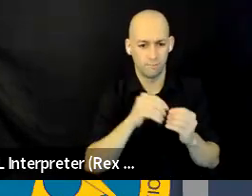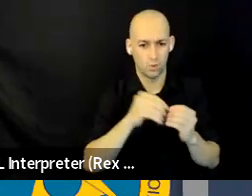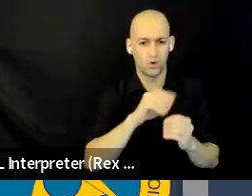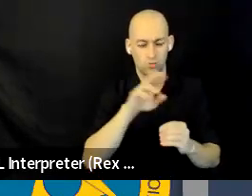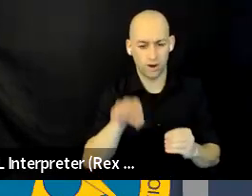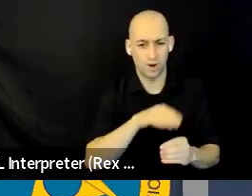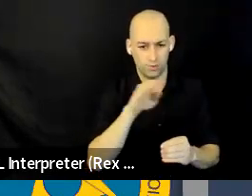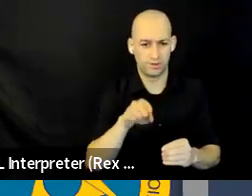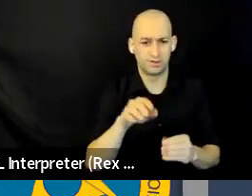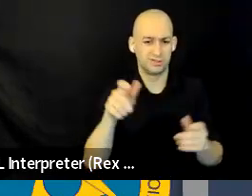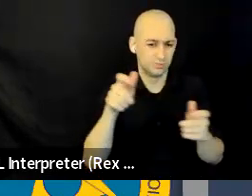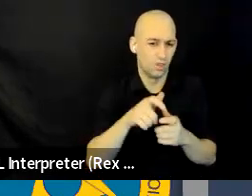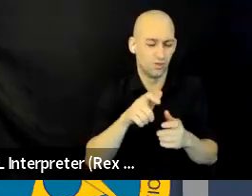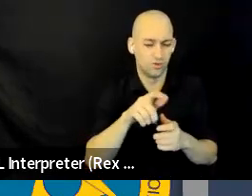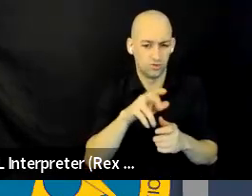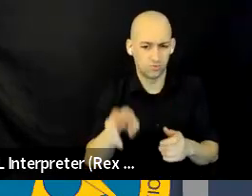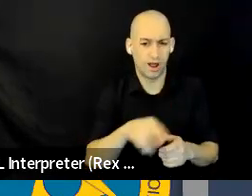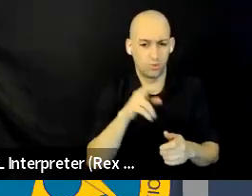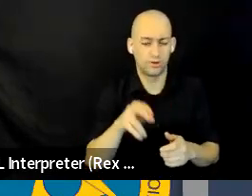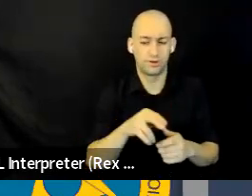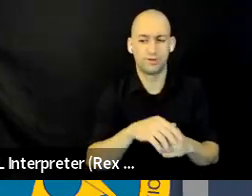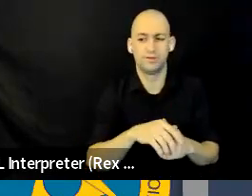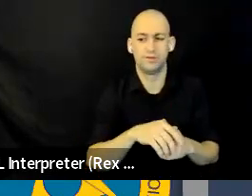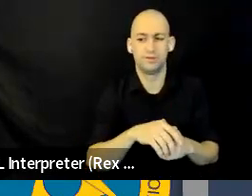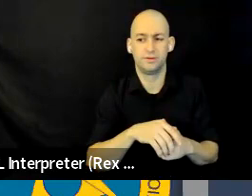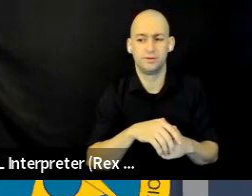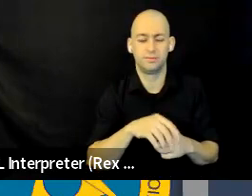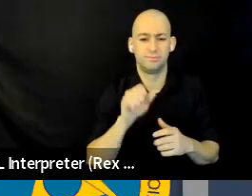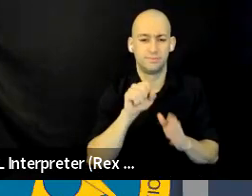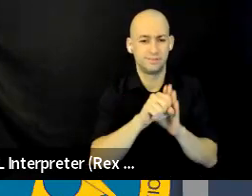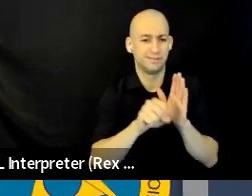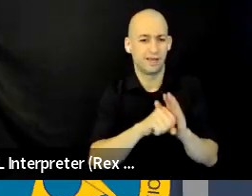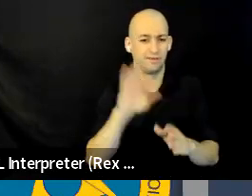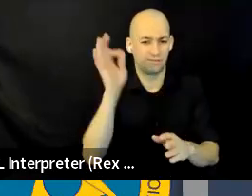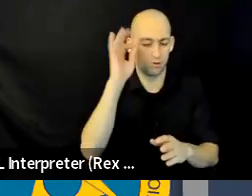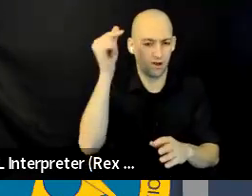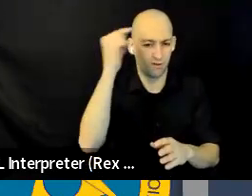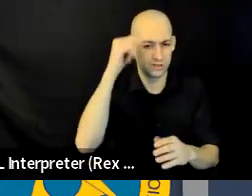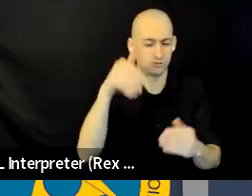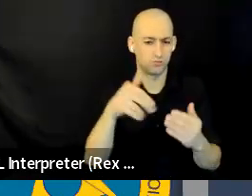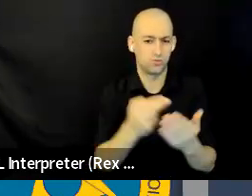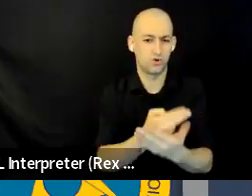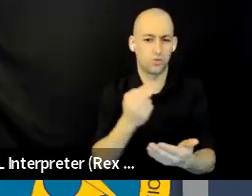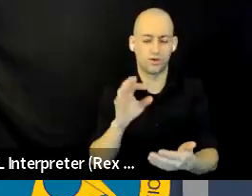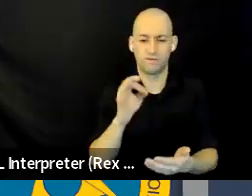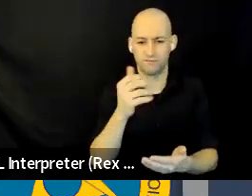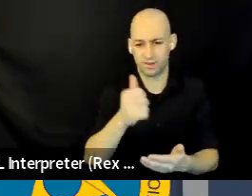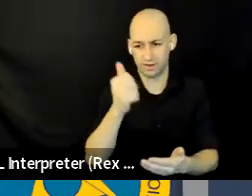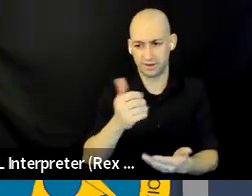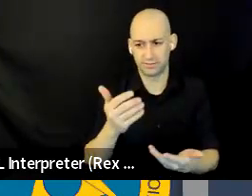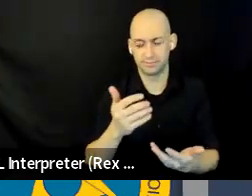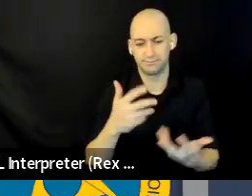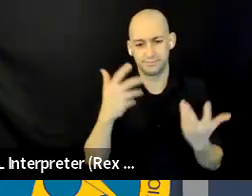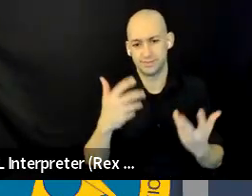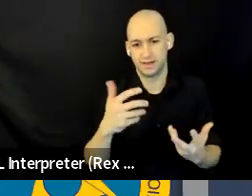round. And then unless either our state or federal governments renew funding for this, regrettably, we'll have to wrap up this